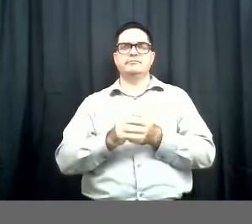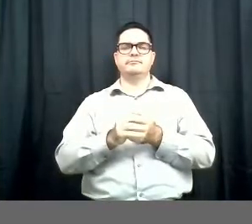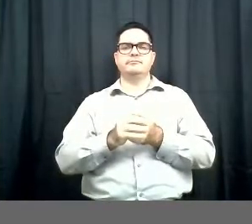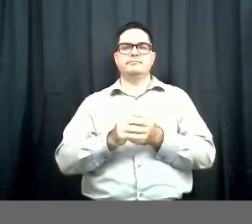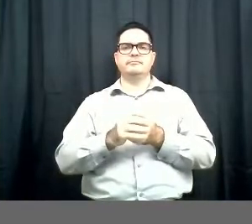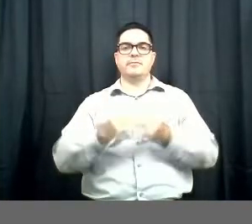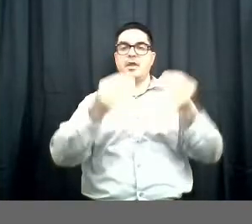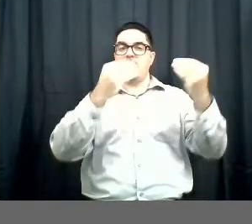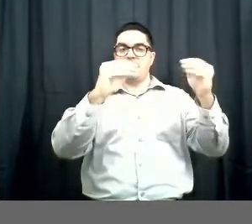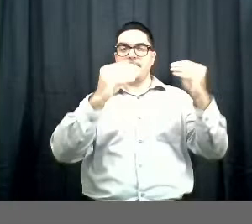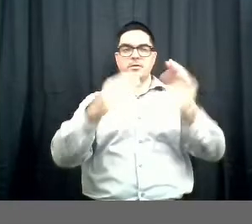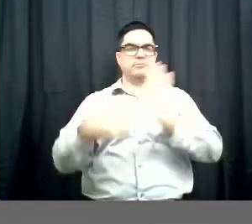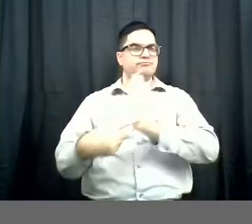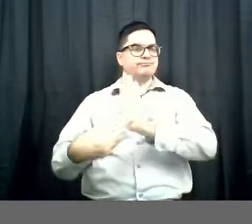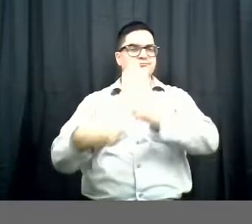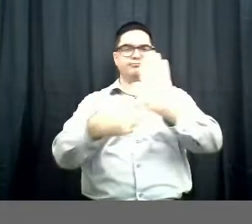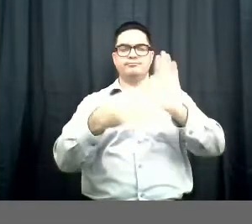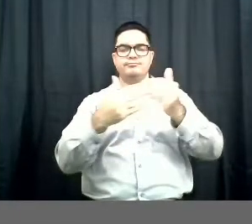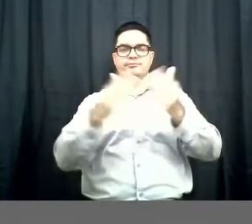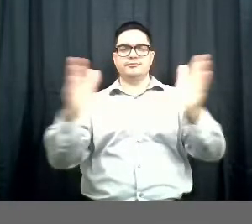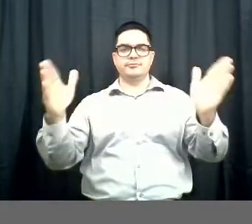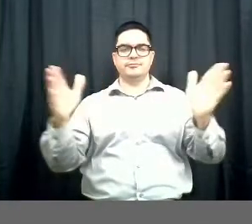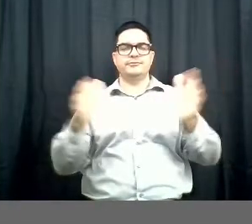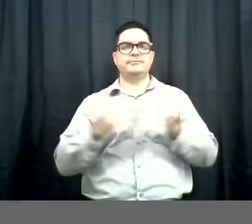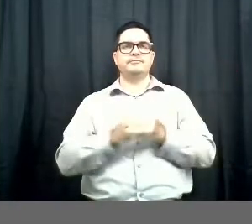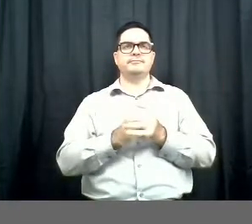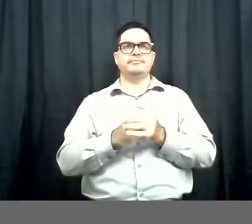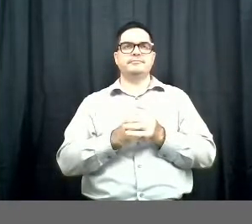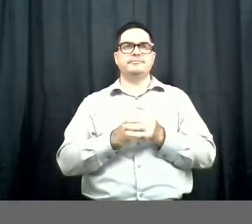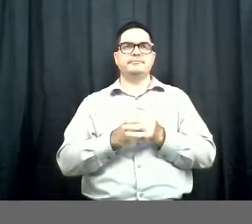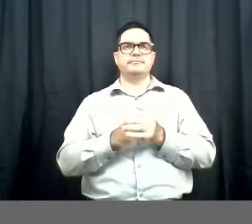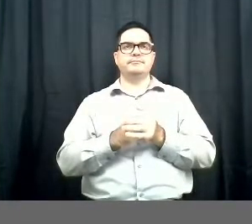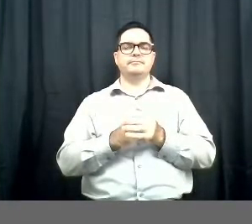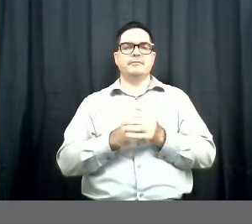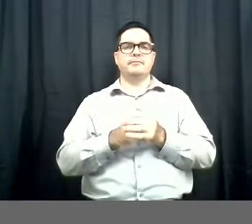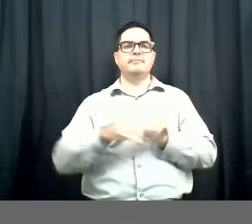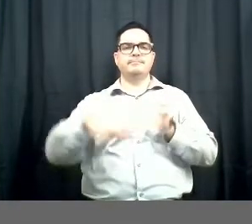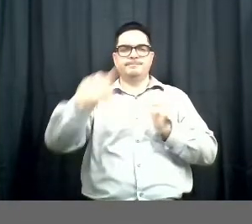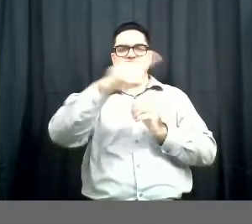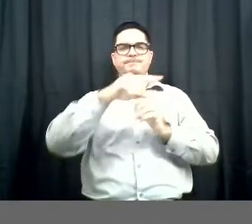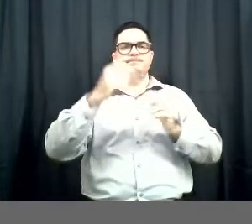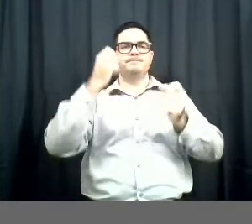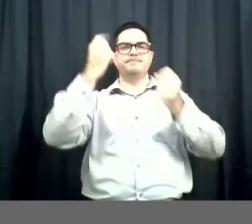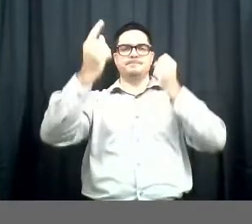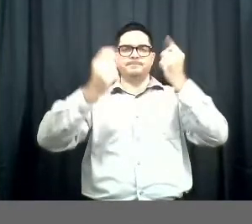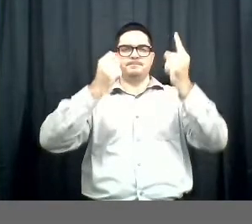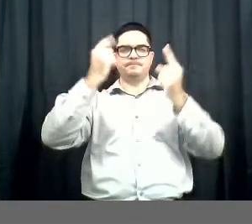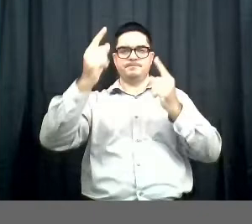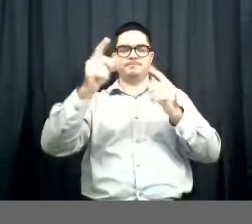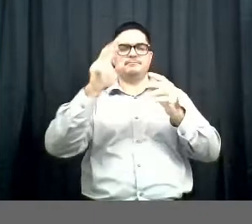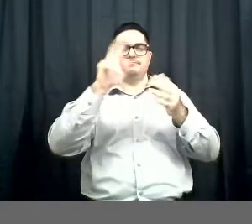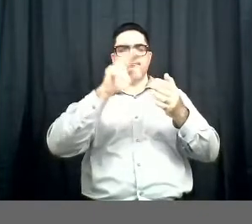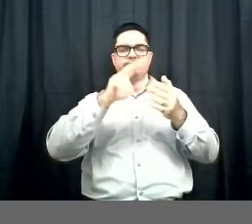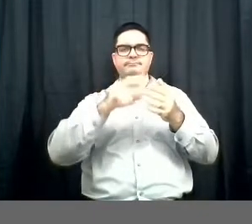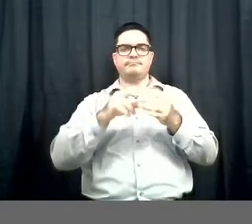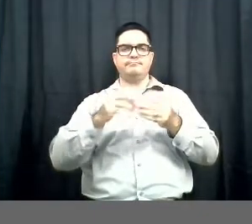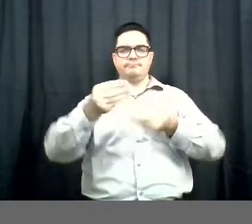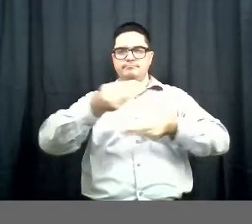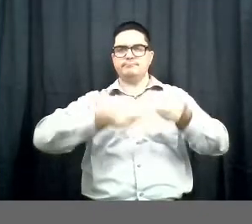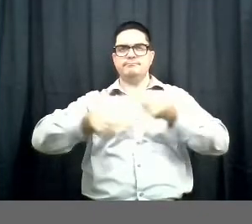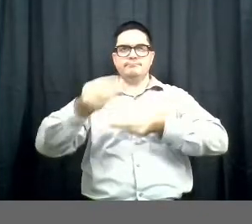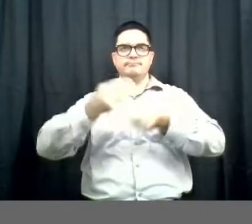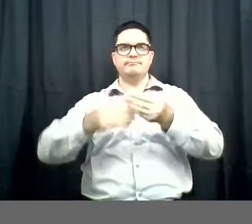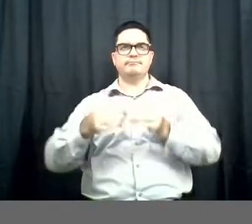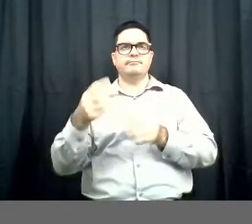given it's a structure and revenue source that the market already understands. And importantly, the CVI is structured such that it would only